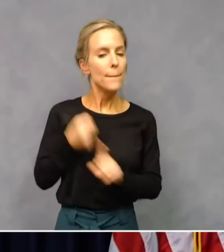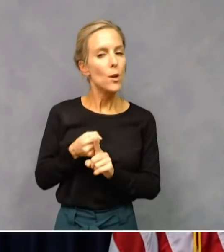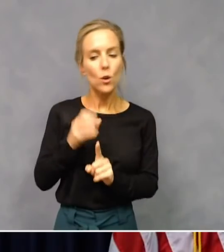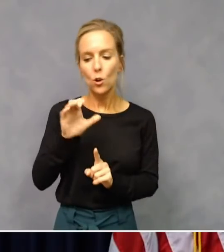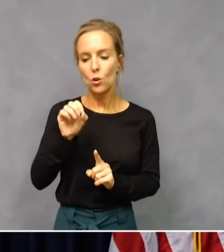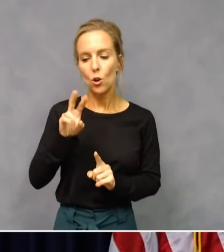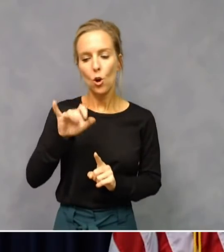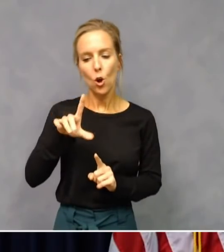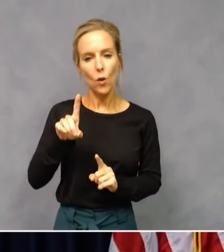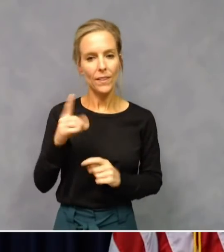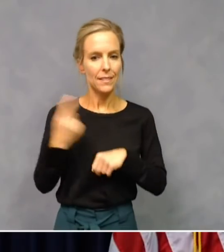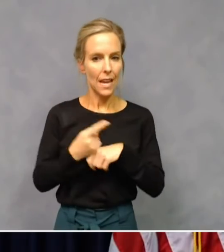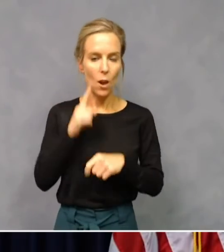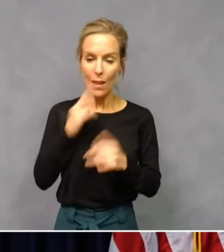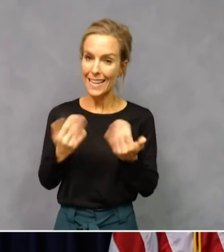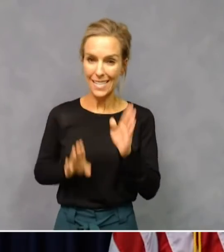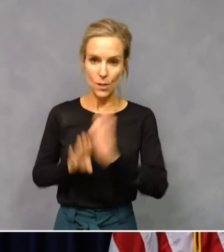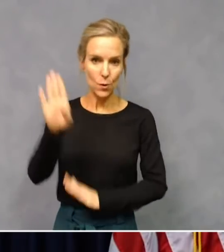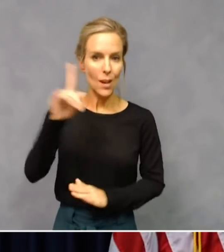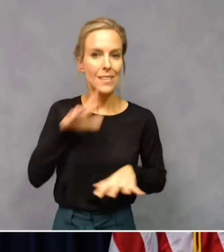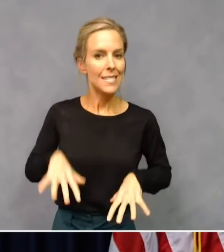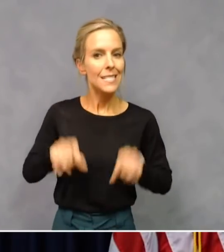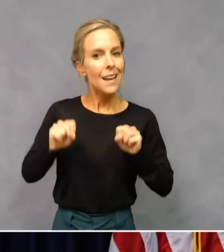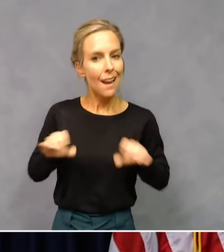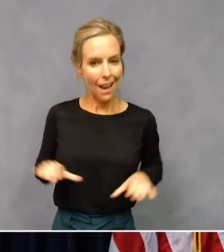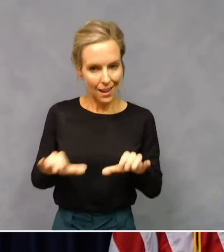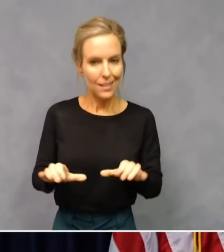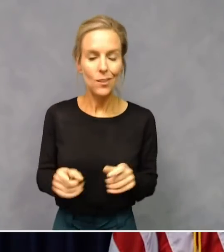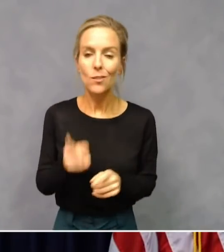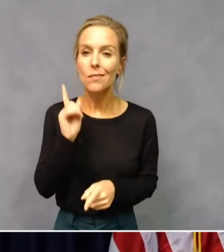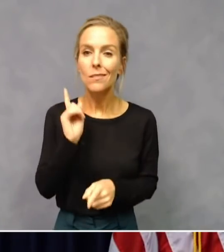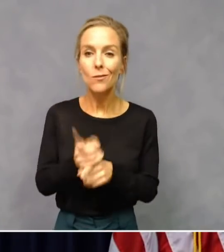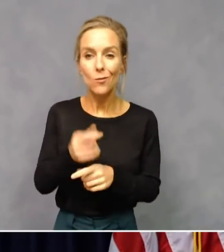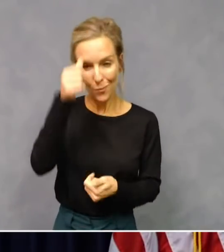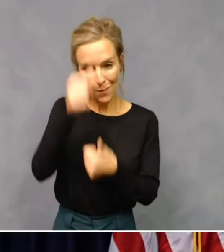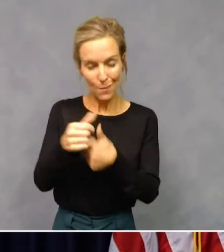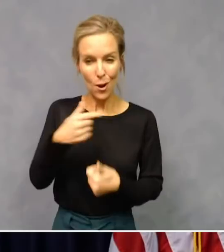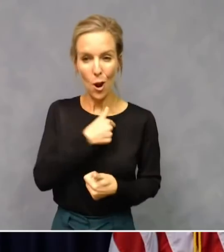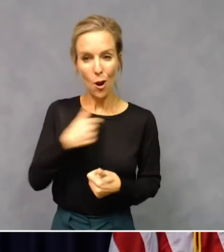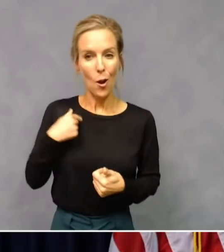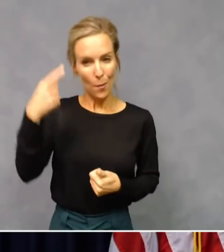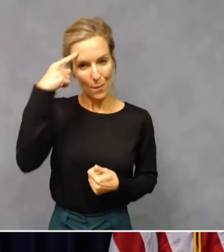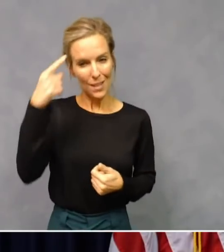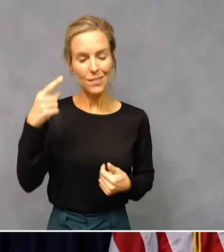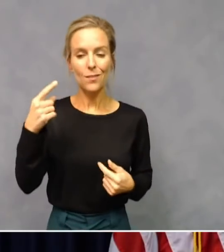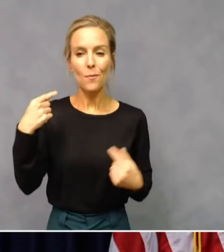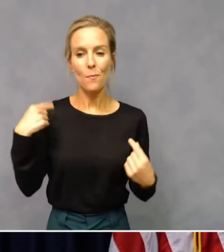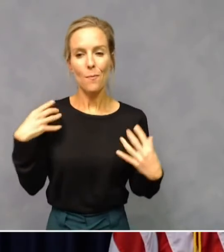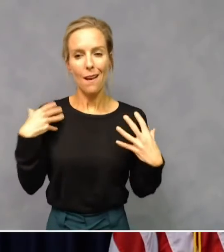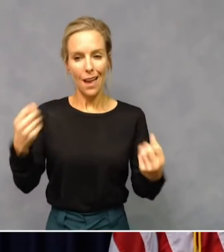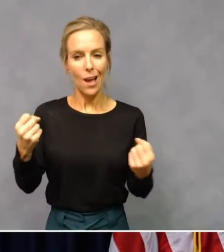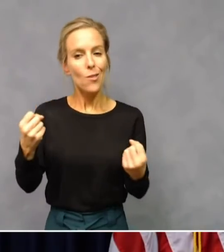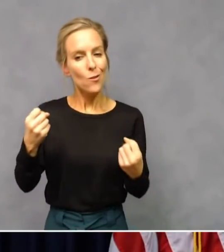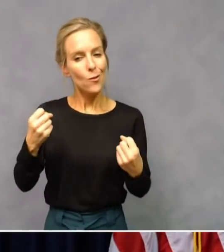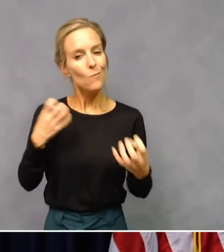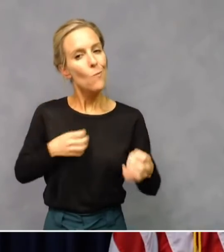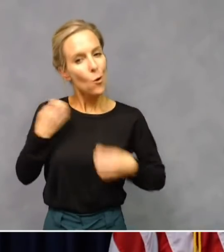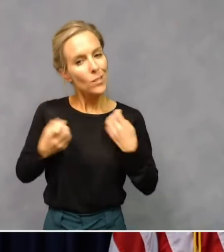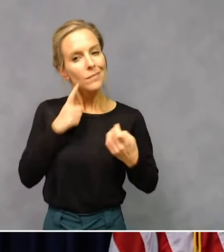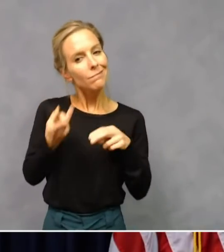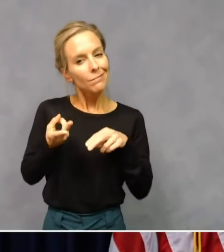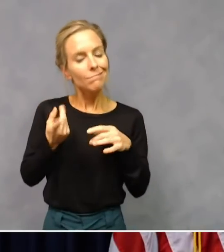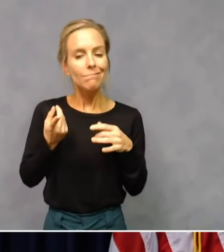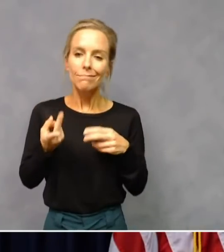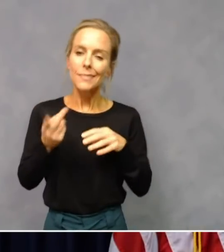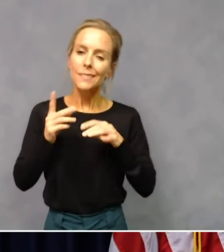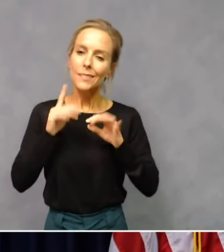We have to take action, but we also have to keep our mental and emotional health up. And one of the best ways to do that is to talk about the good things that are going